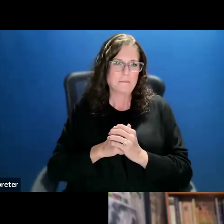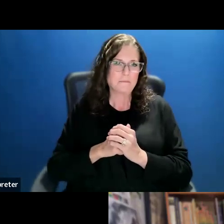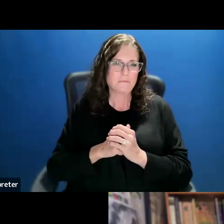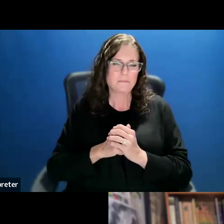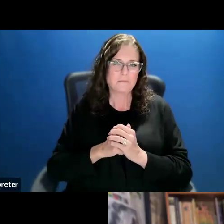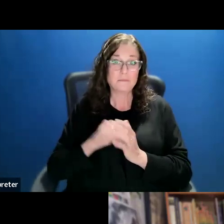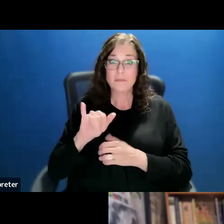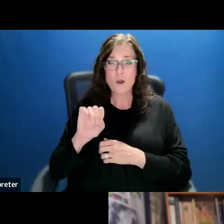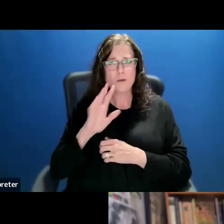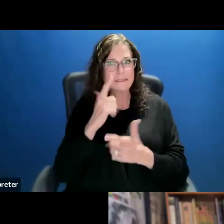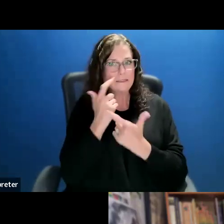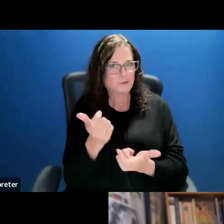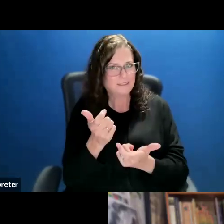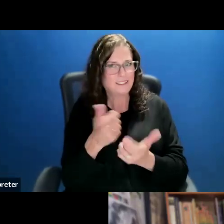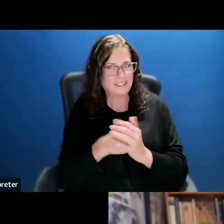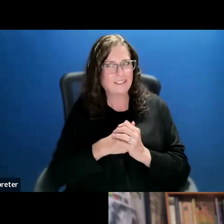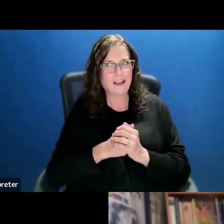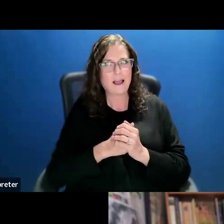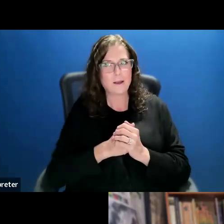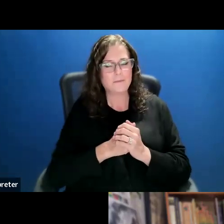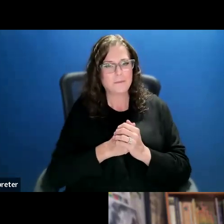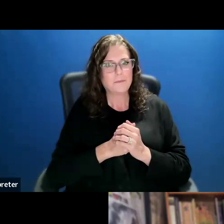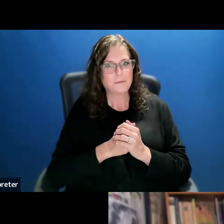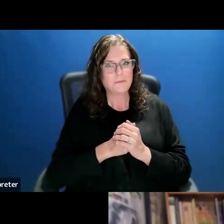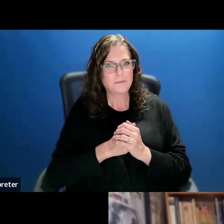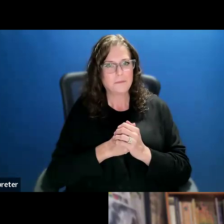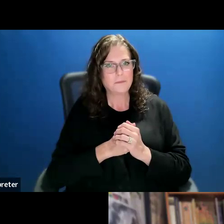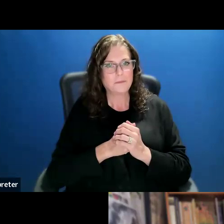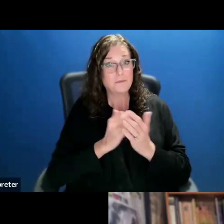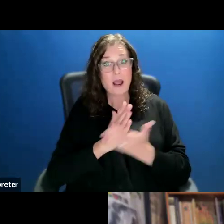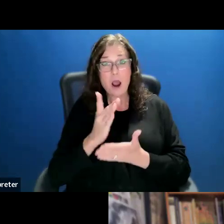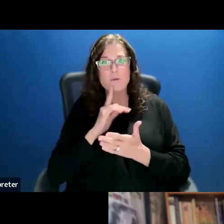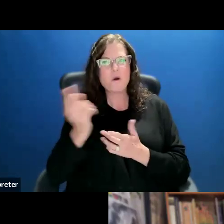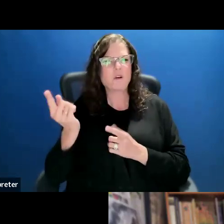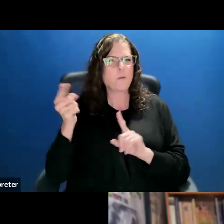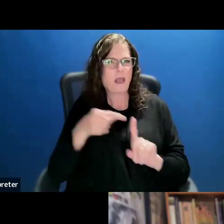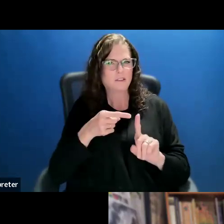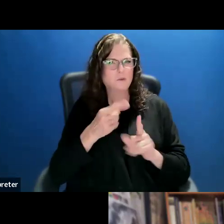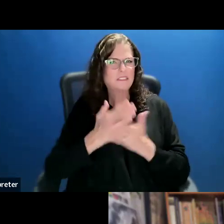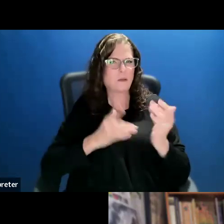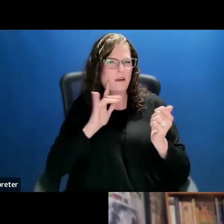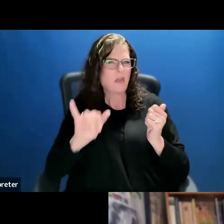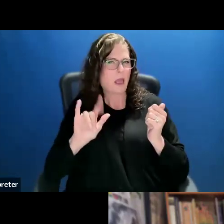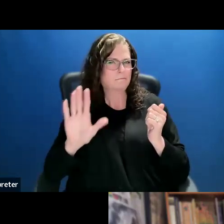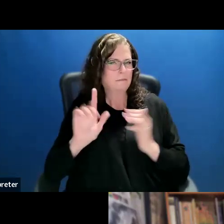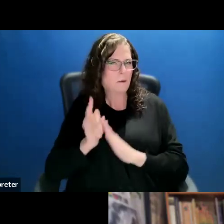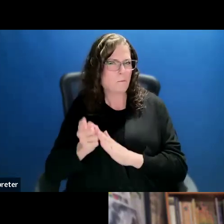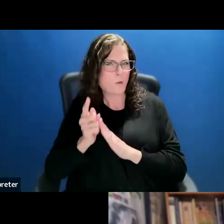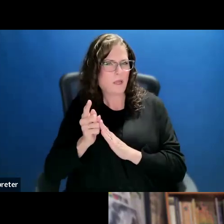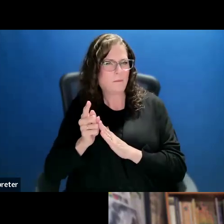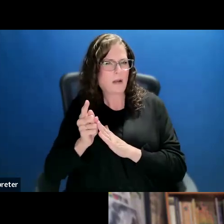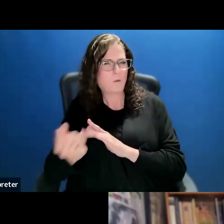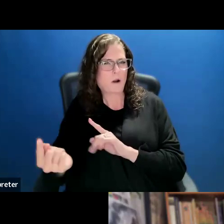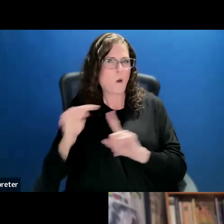Oh, that's interesting. Um, all right, we'll get back to some of that in a moment, but I want to